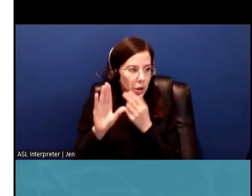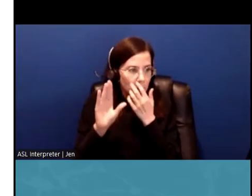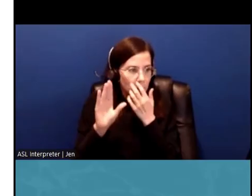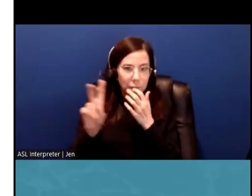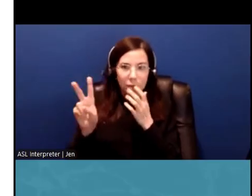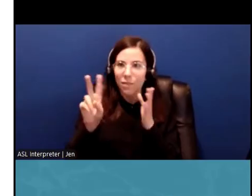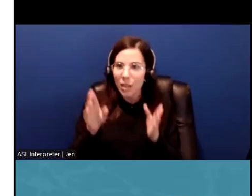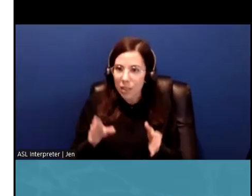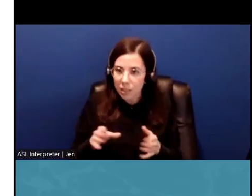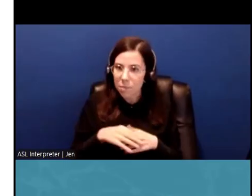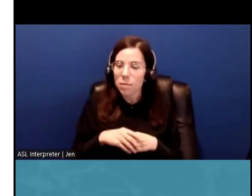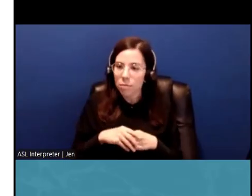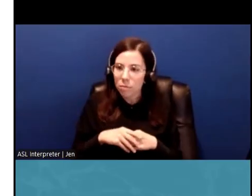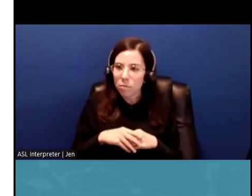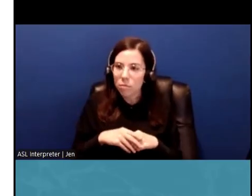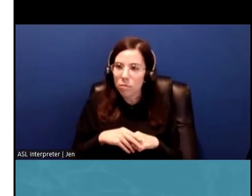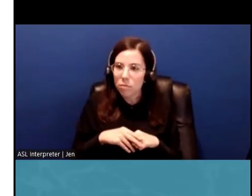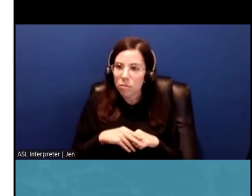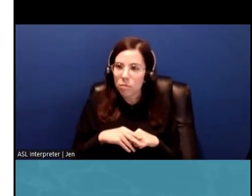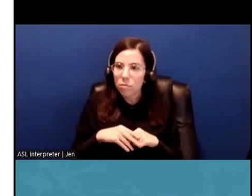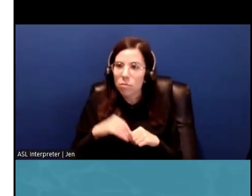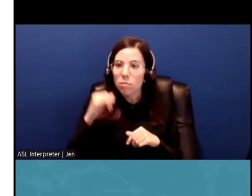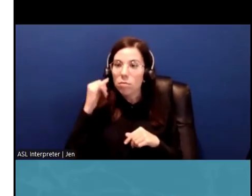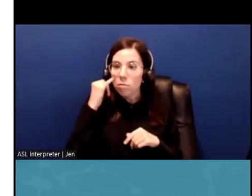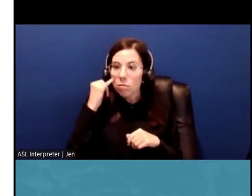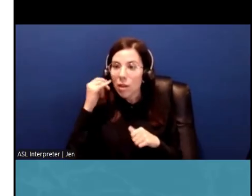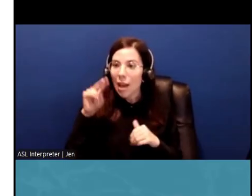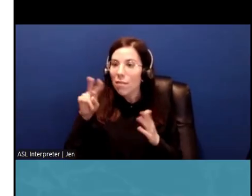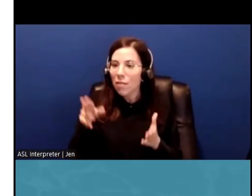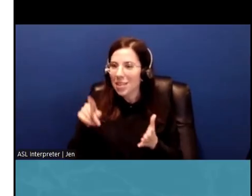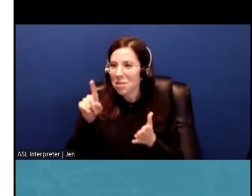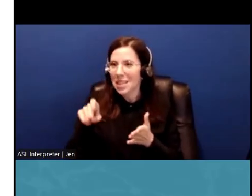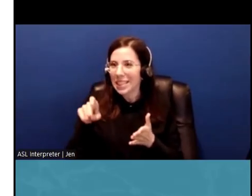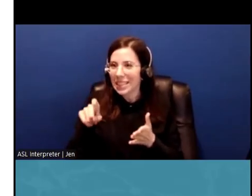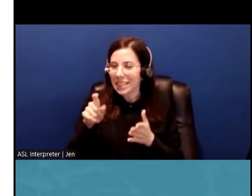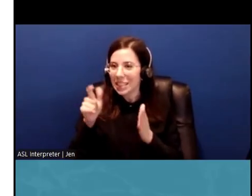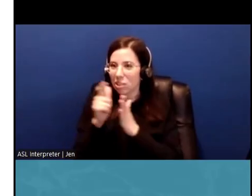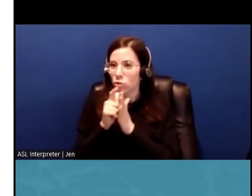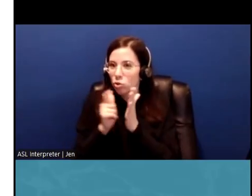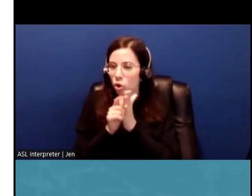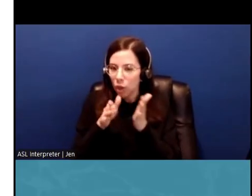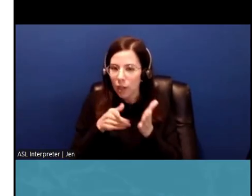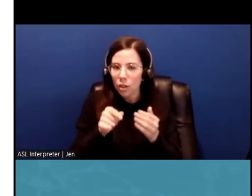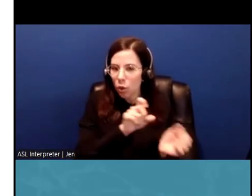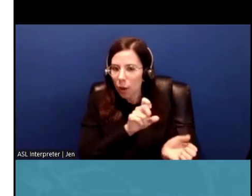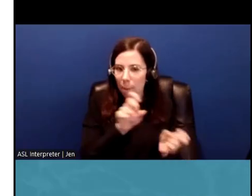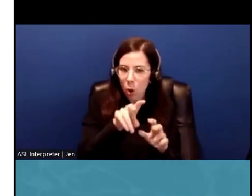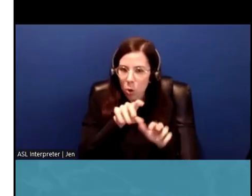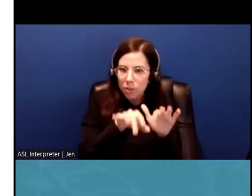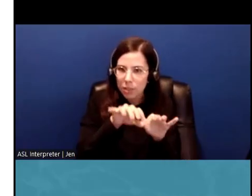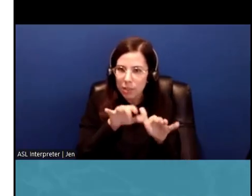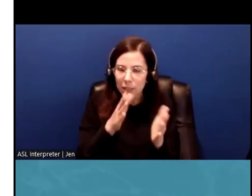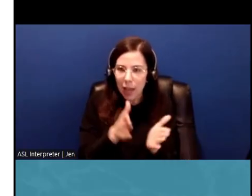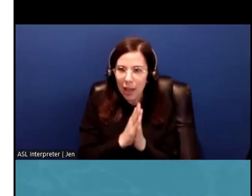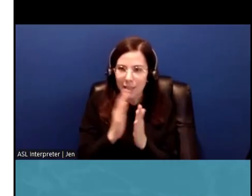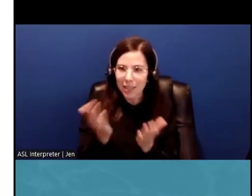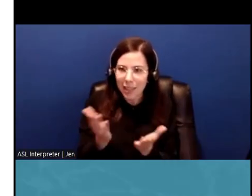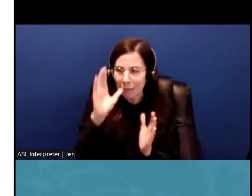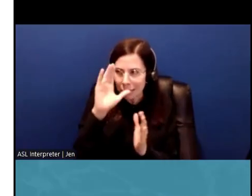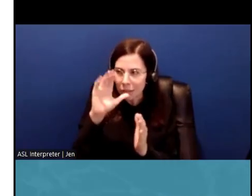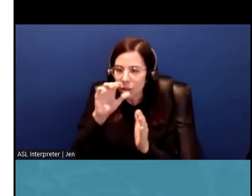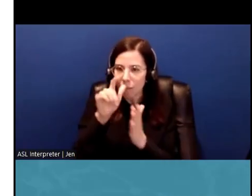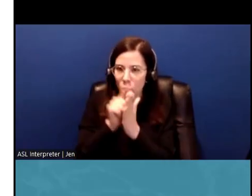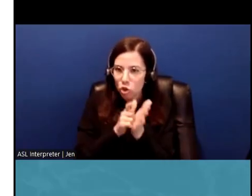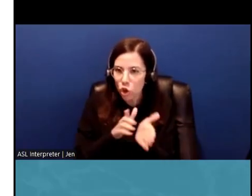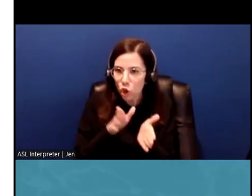victims. If they're in need of an attorney, this is the place where you can, seek out that attorney by